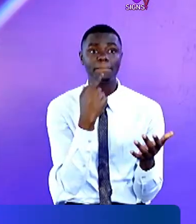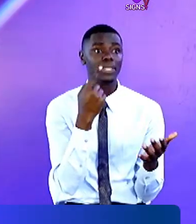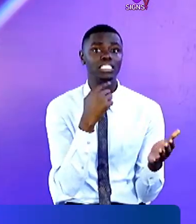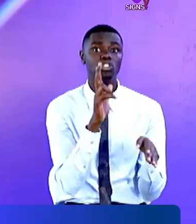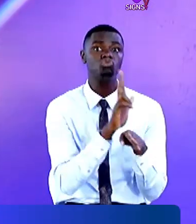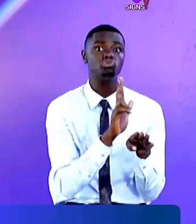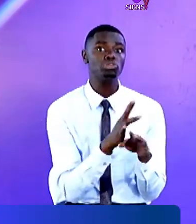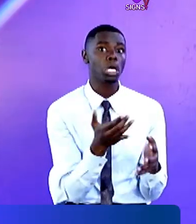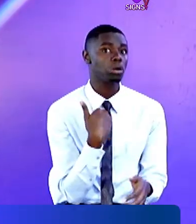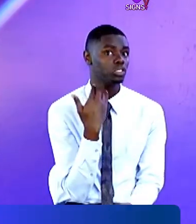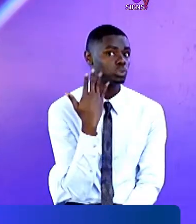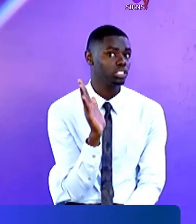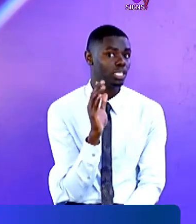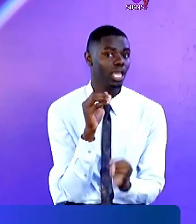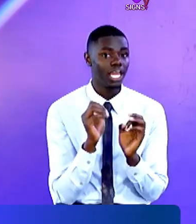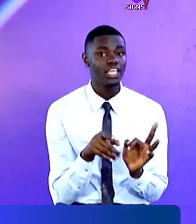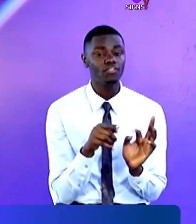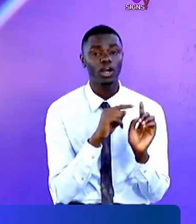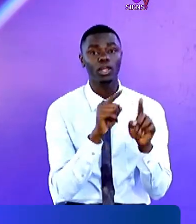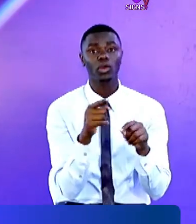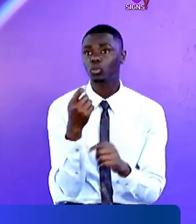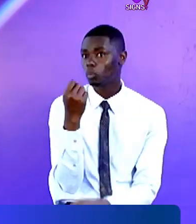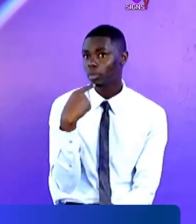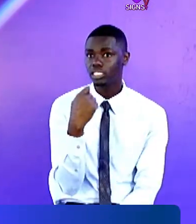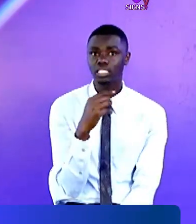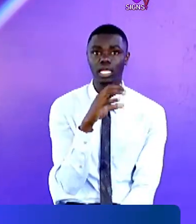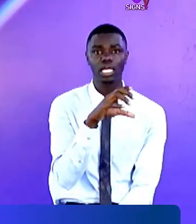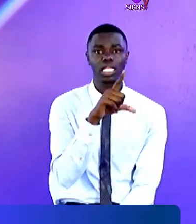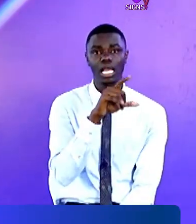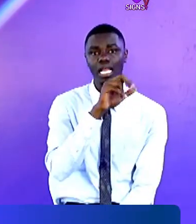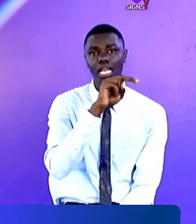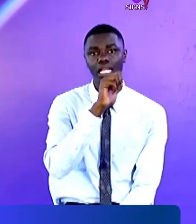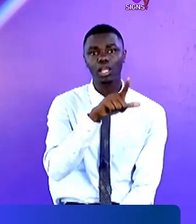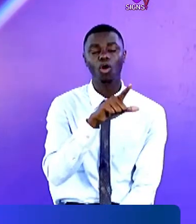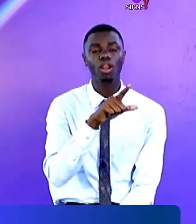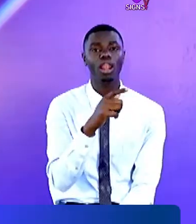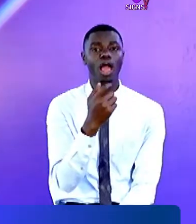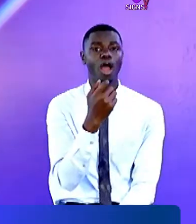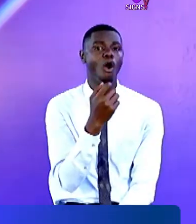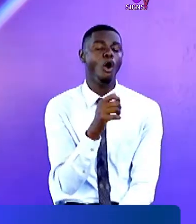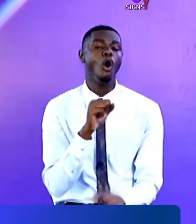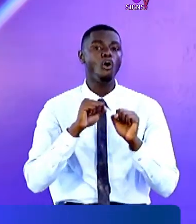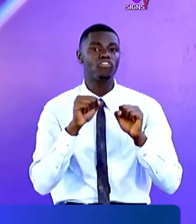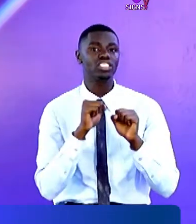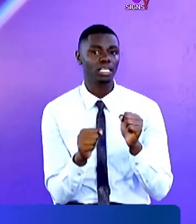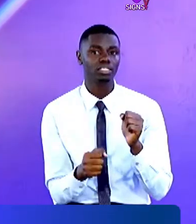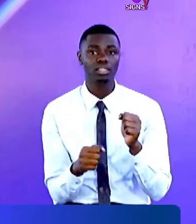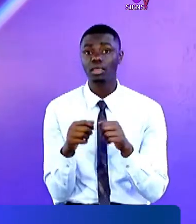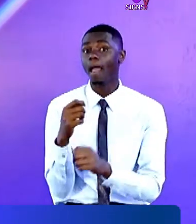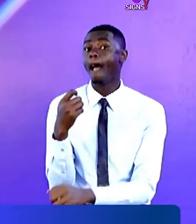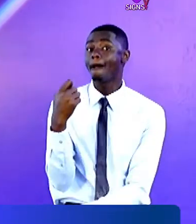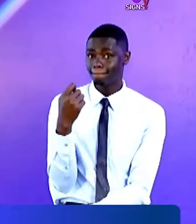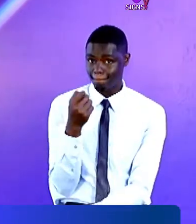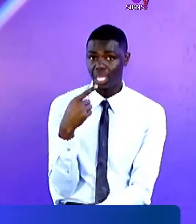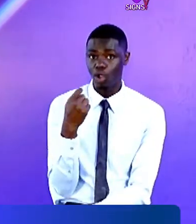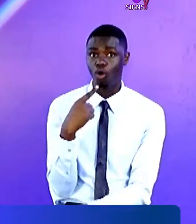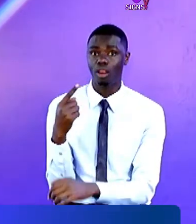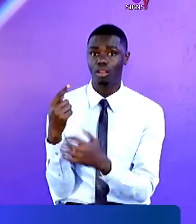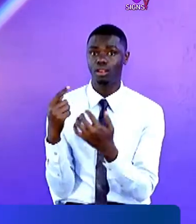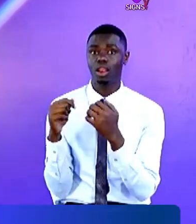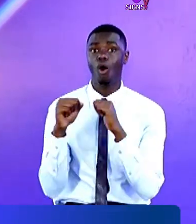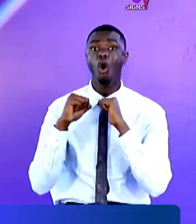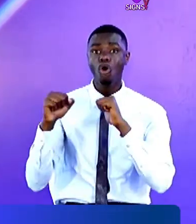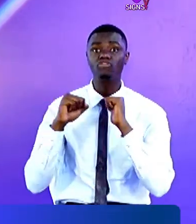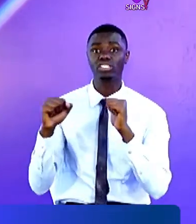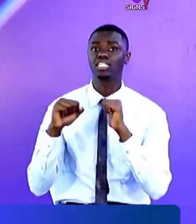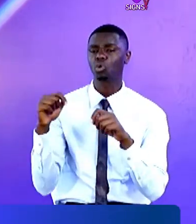administered. So even if you put medicine that clinical officers cannot use, they'll rot there. Medical officers, the second level.